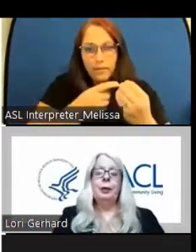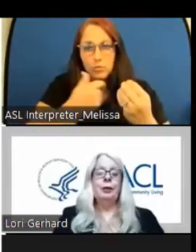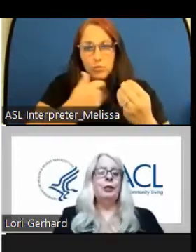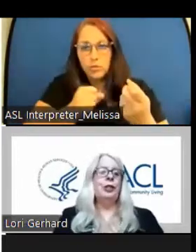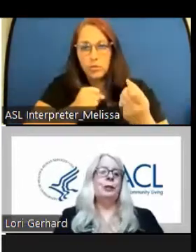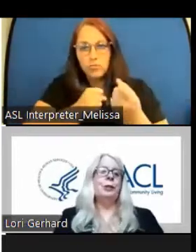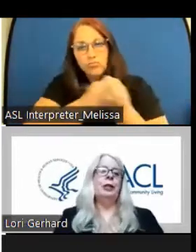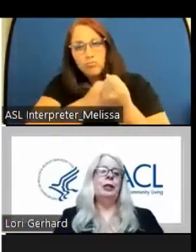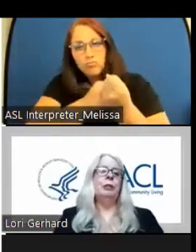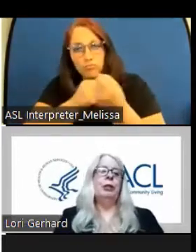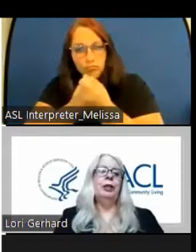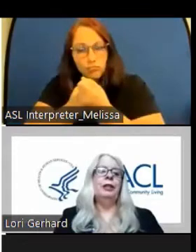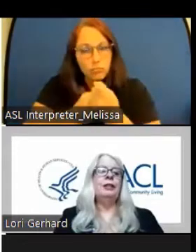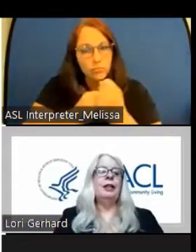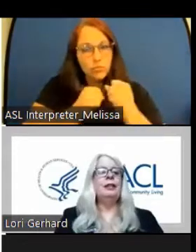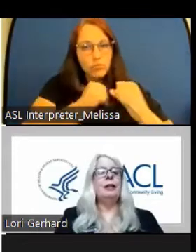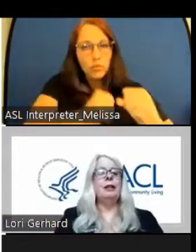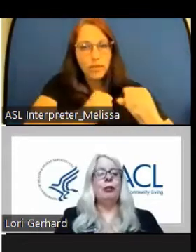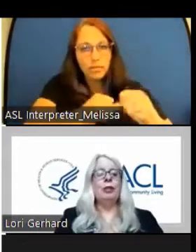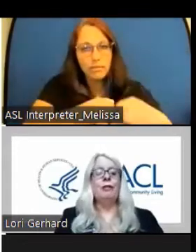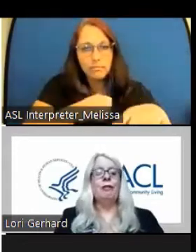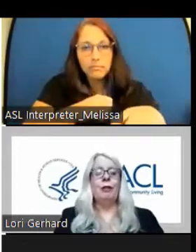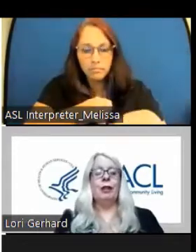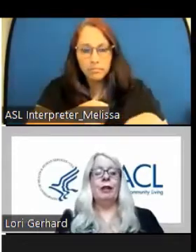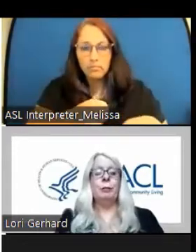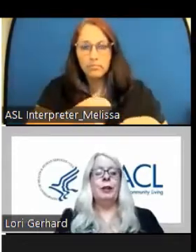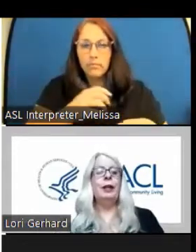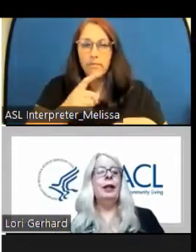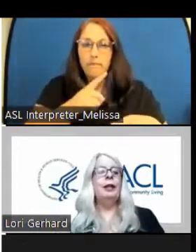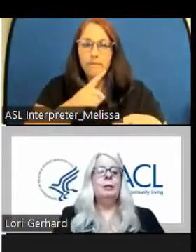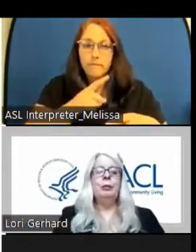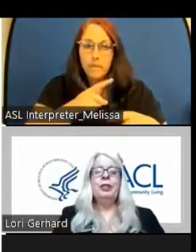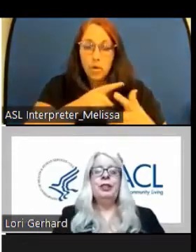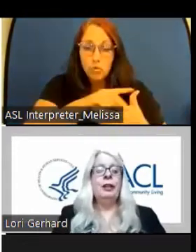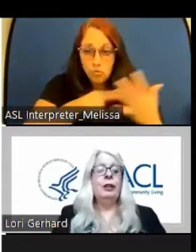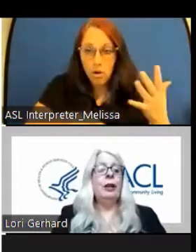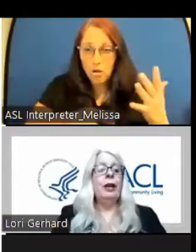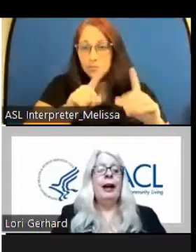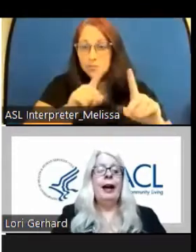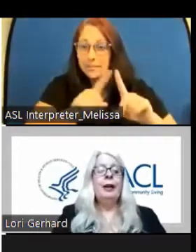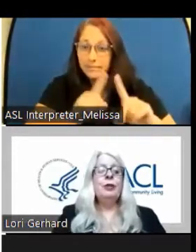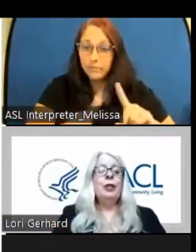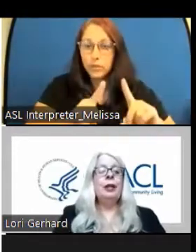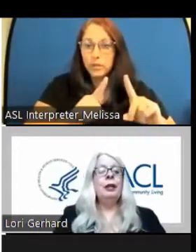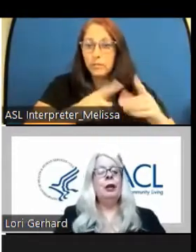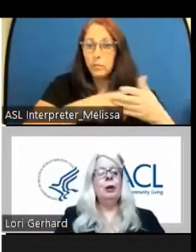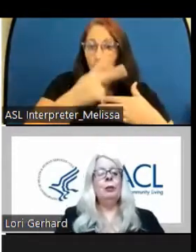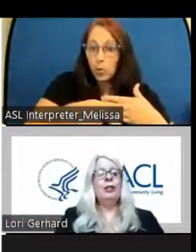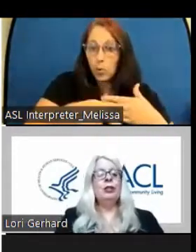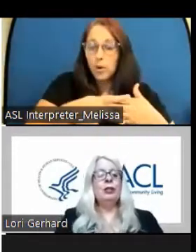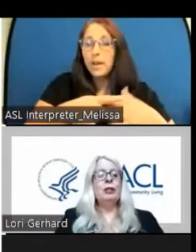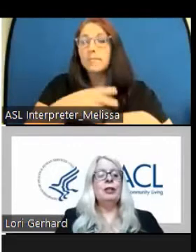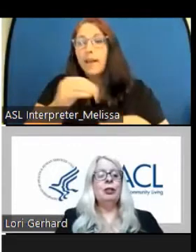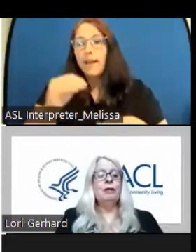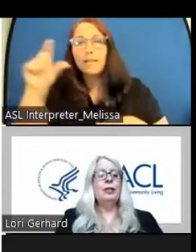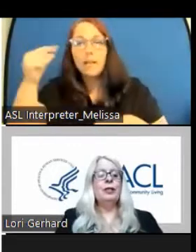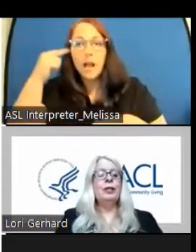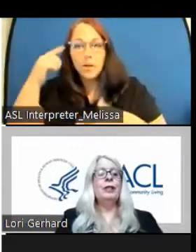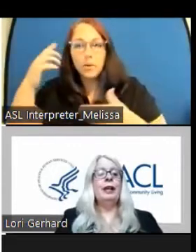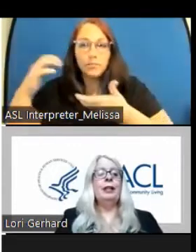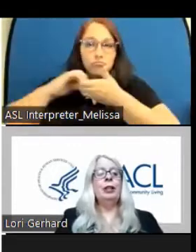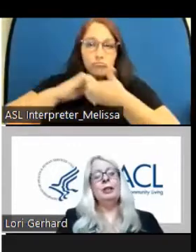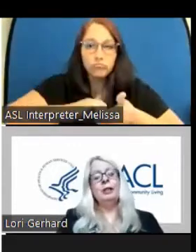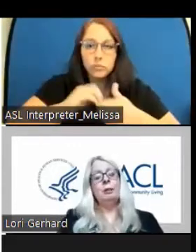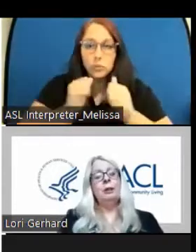cross-sector partnerships in communities, states, and across the federal government that bring together housing, homelessness